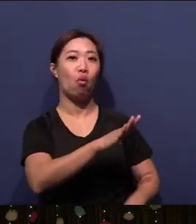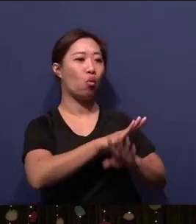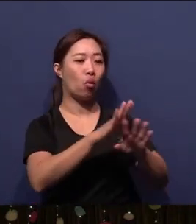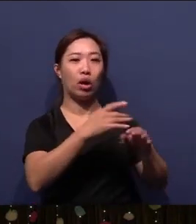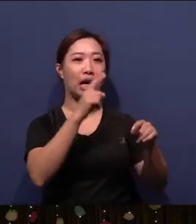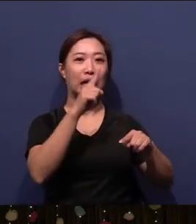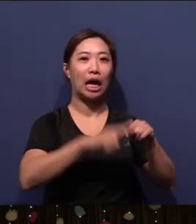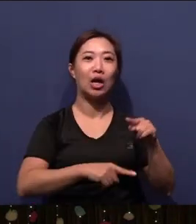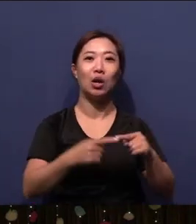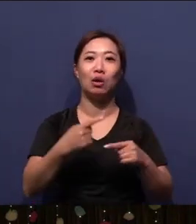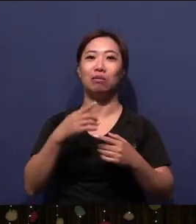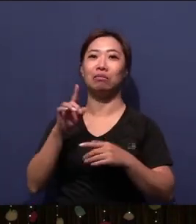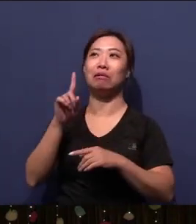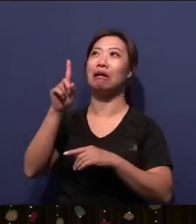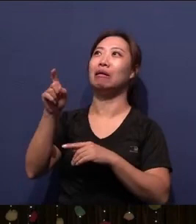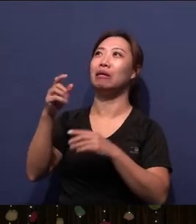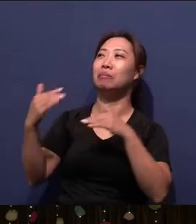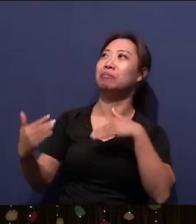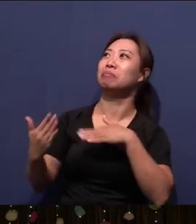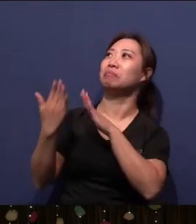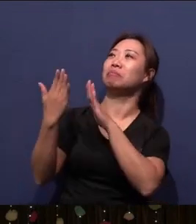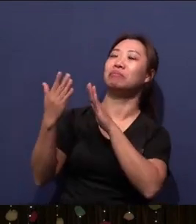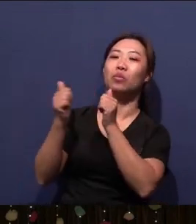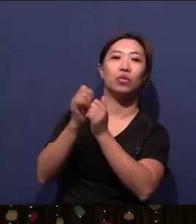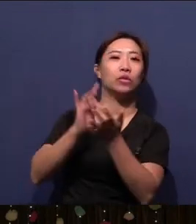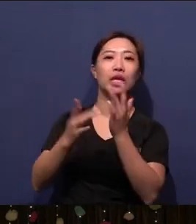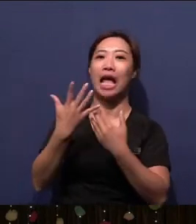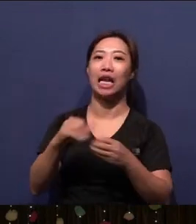with Jesus anymore in eternity.